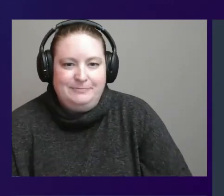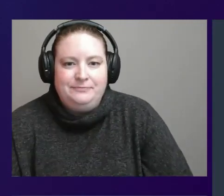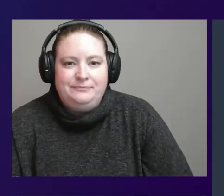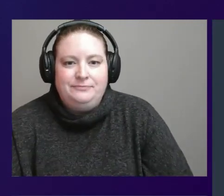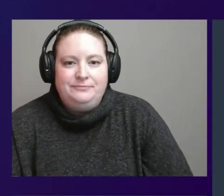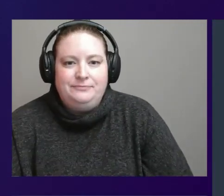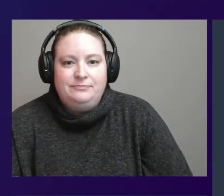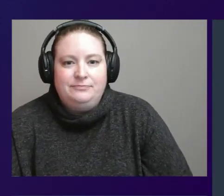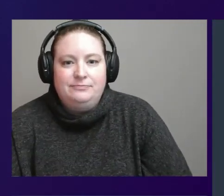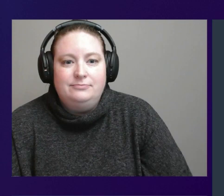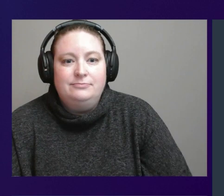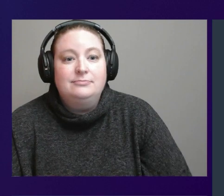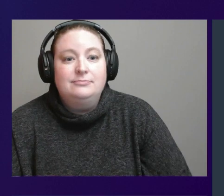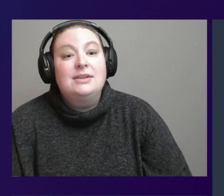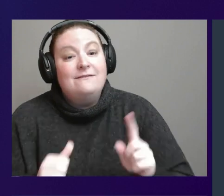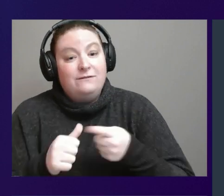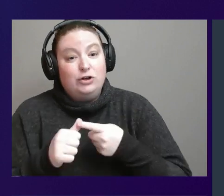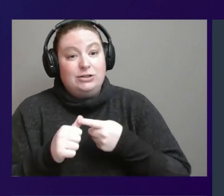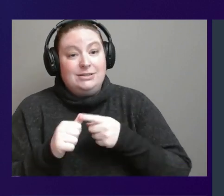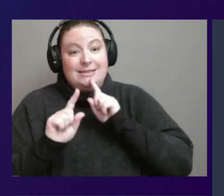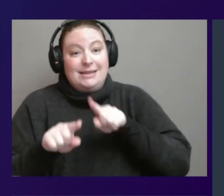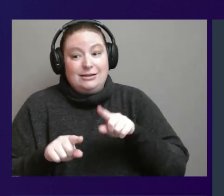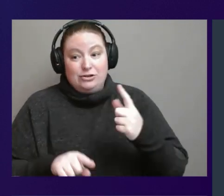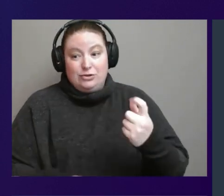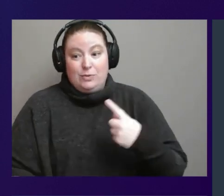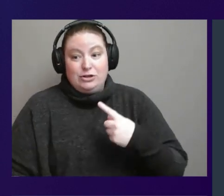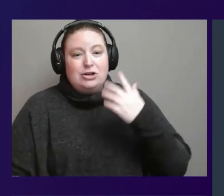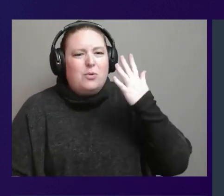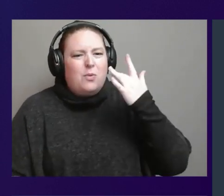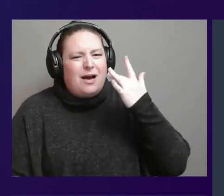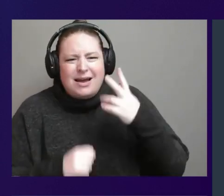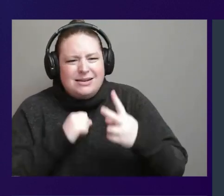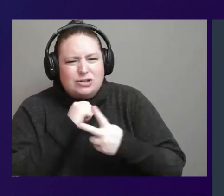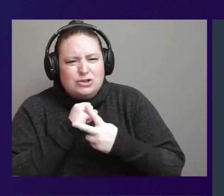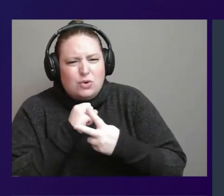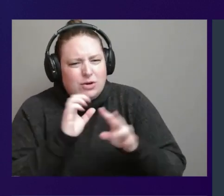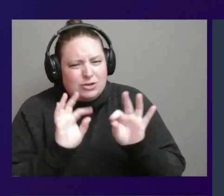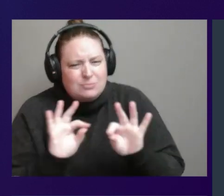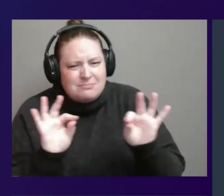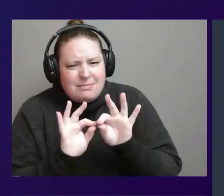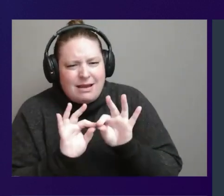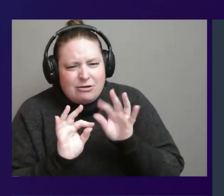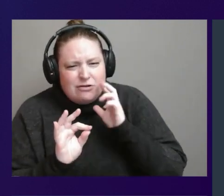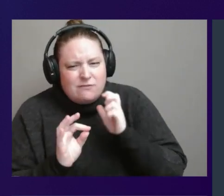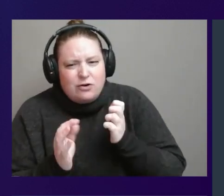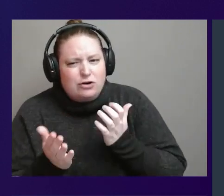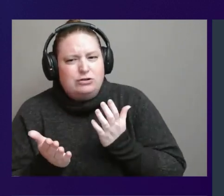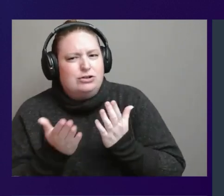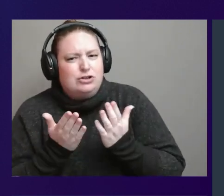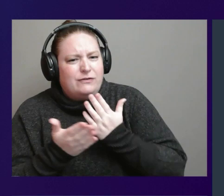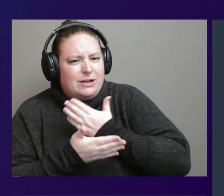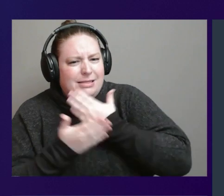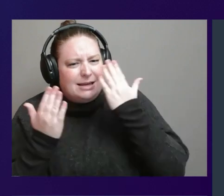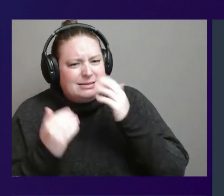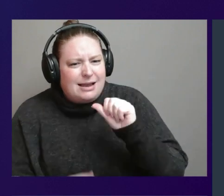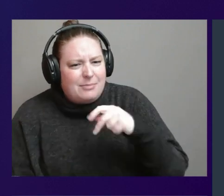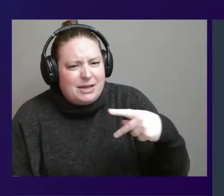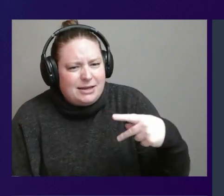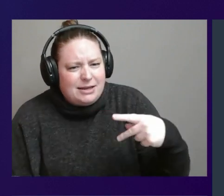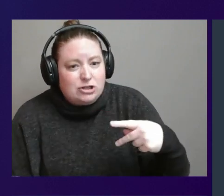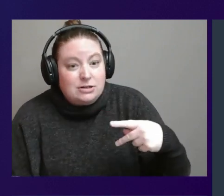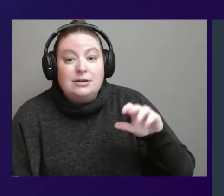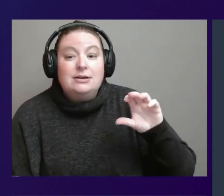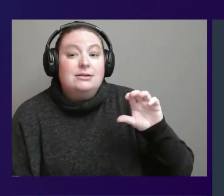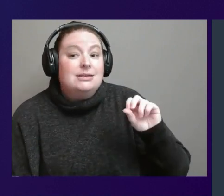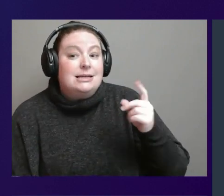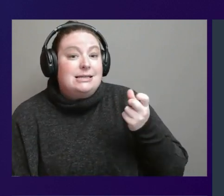First, let's start by answering the question, why does storage matter in the world of serverless applications? As containers became more and more